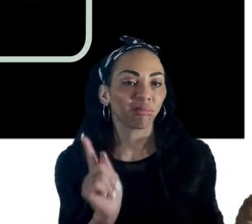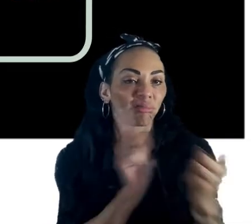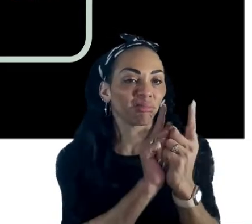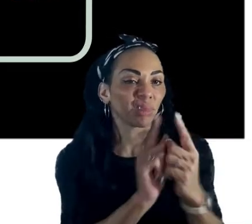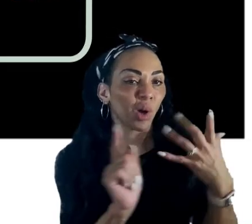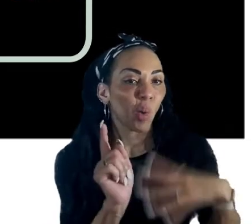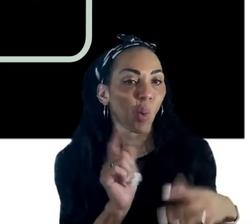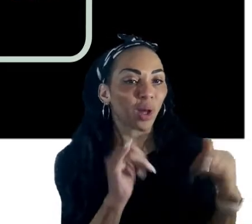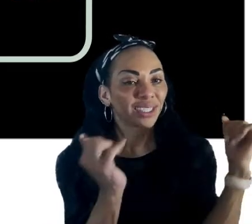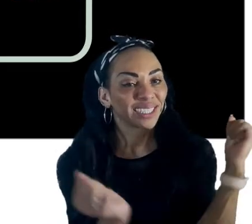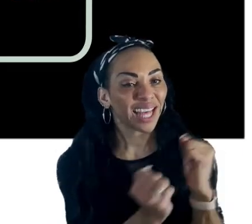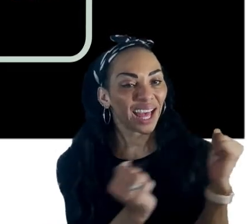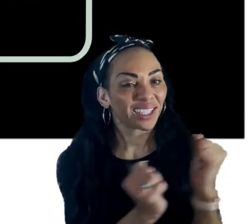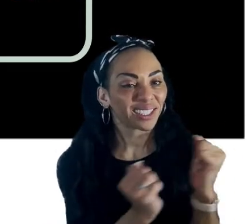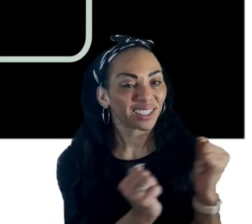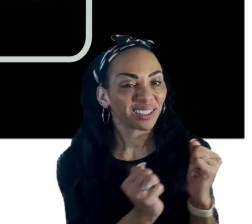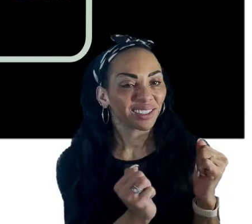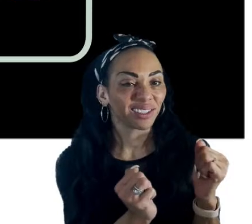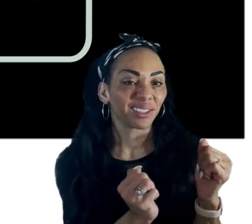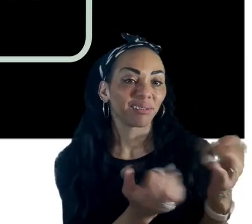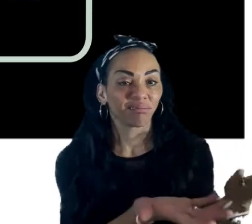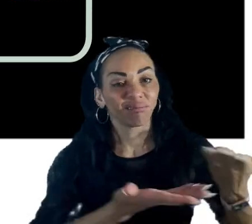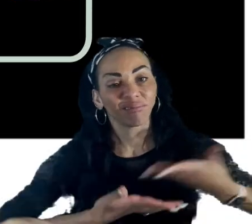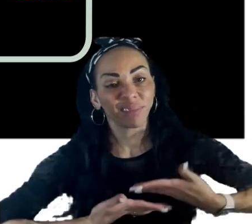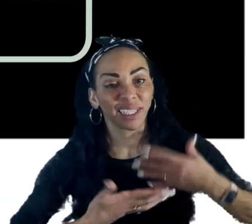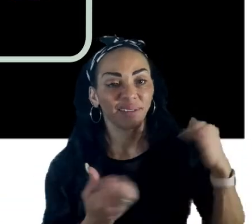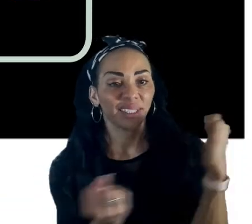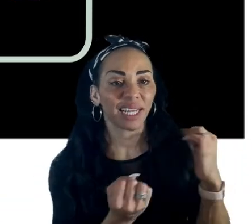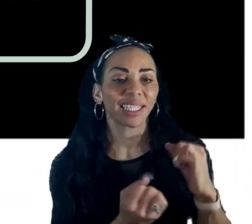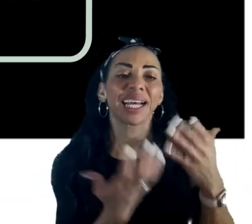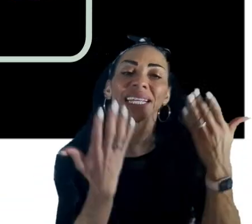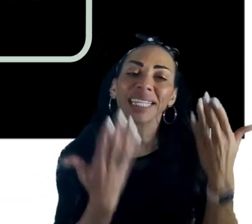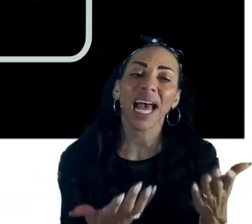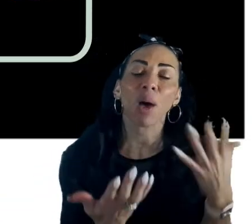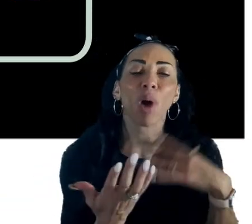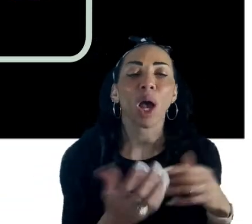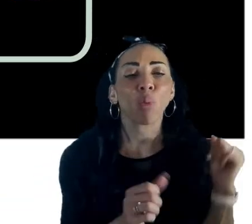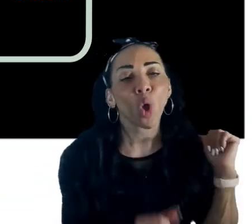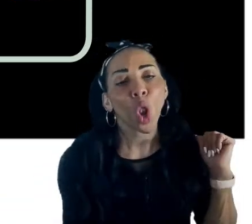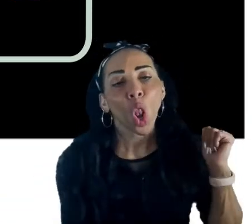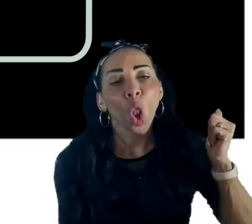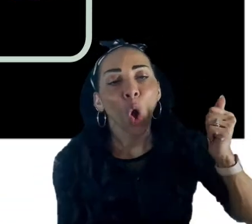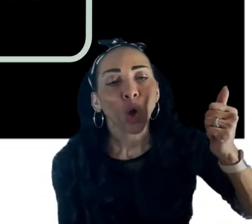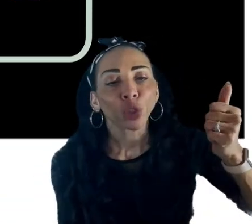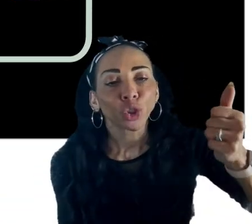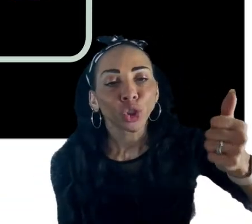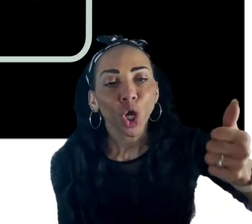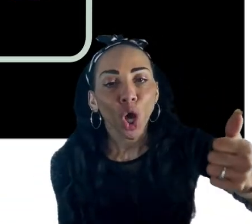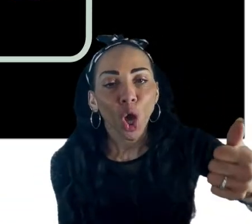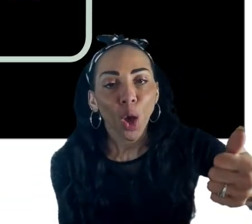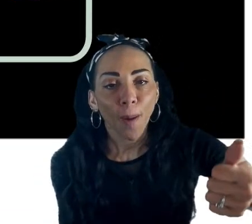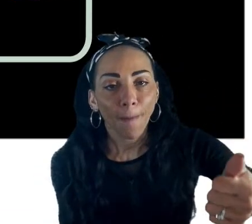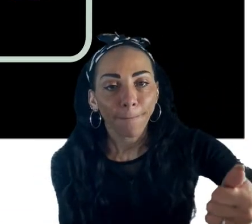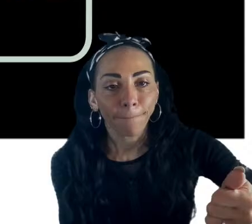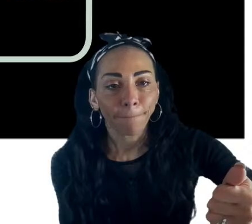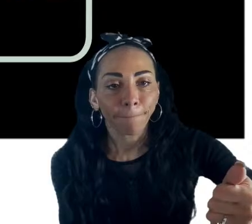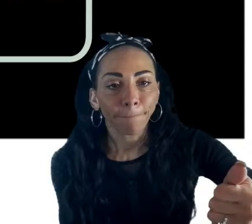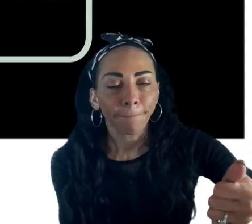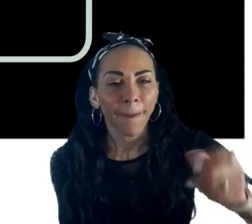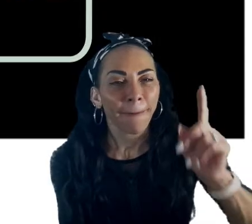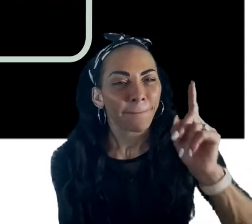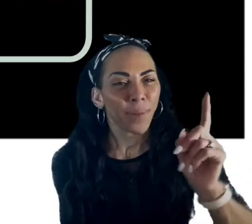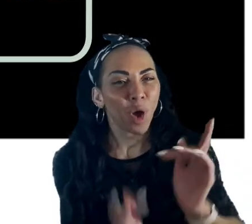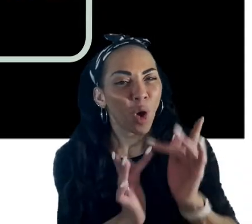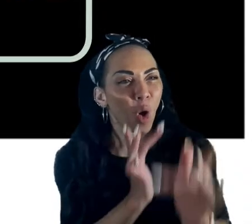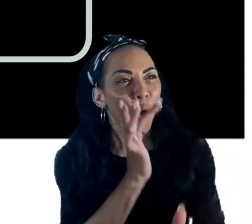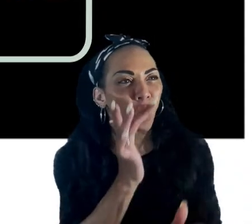I'm craving longer forms of intimacy, and in this world of online dating, that seems like a challenging